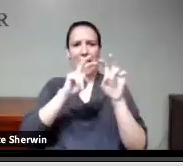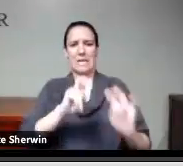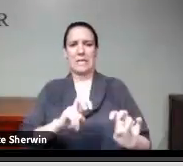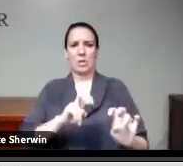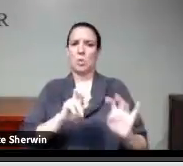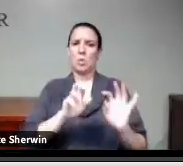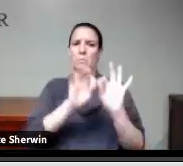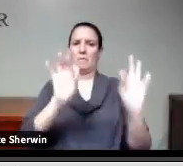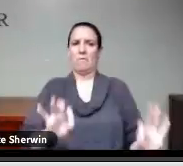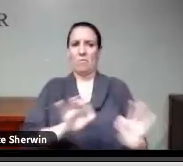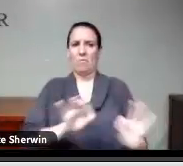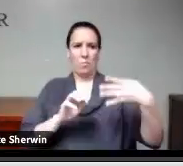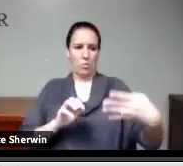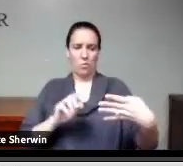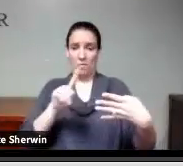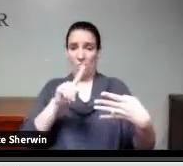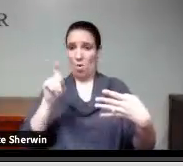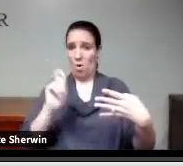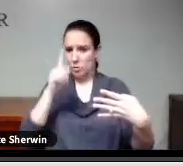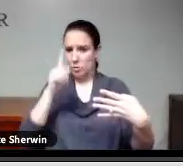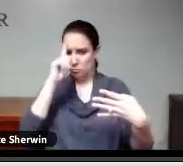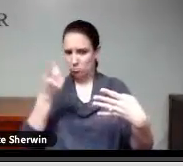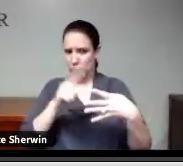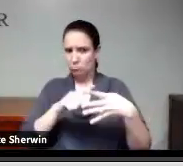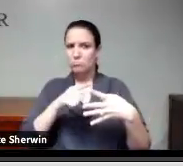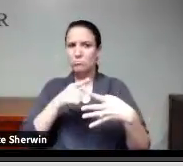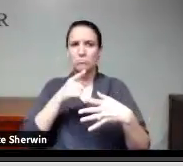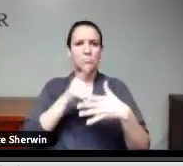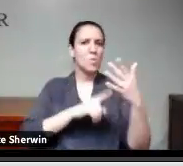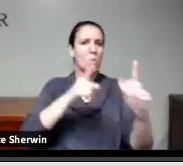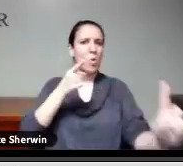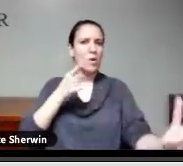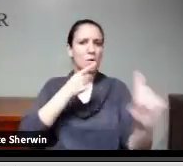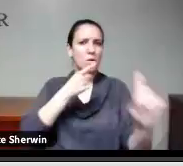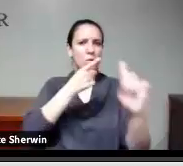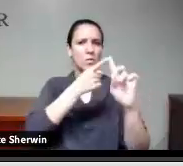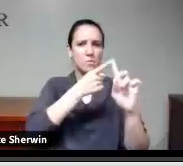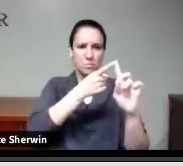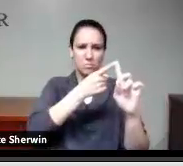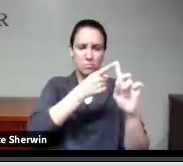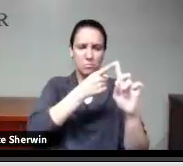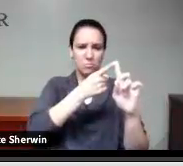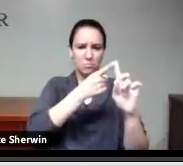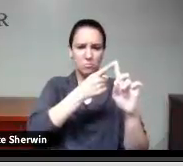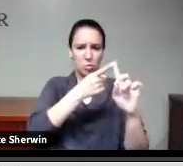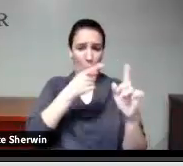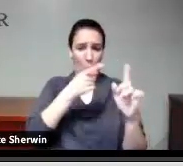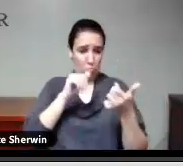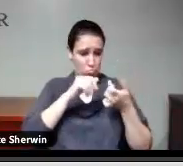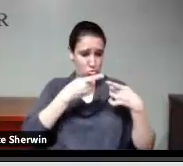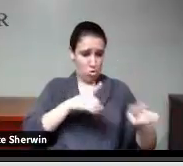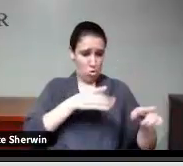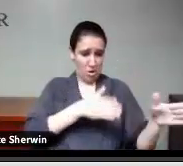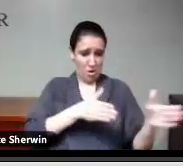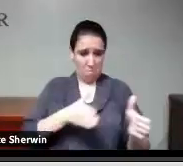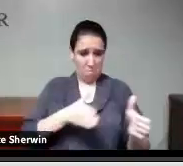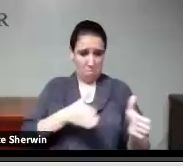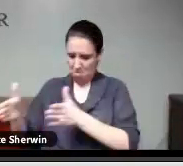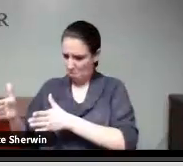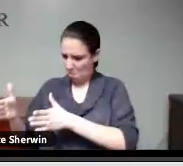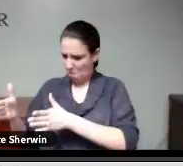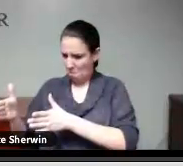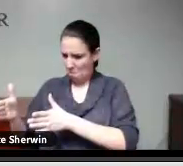4 questions that come to my mind: what are the desired outcomes and success criteria you identified during the planning stages? So back to